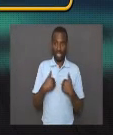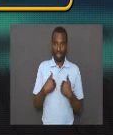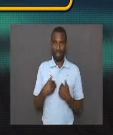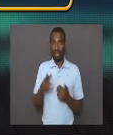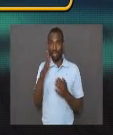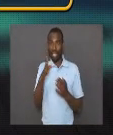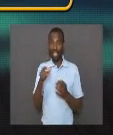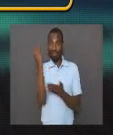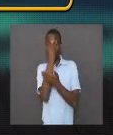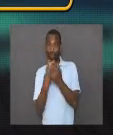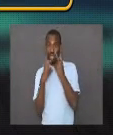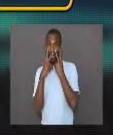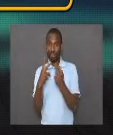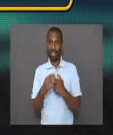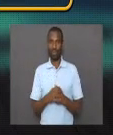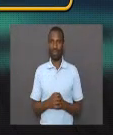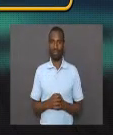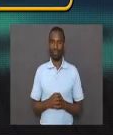pictured here.